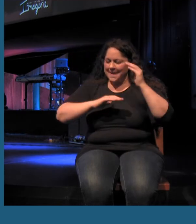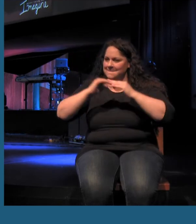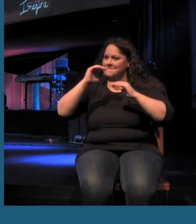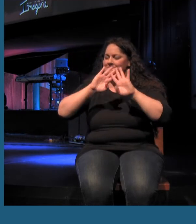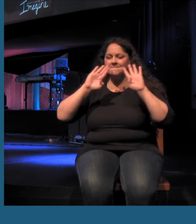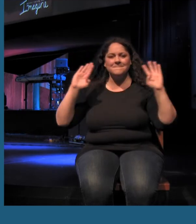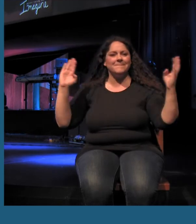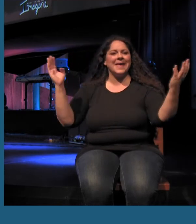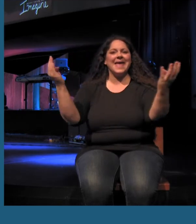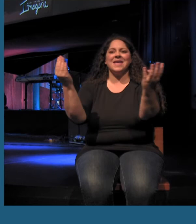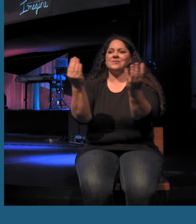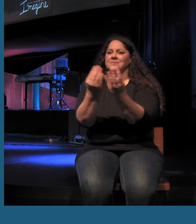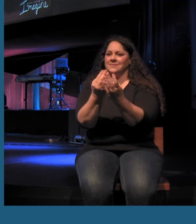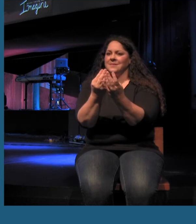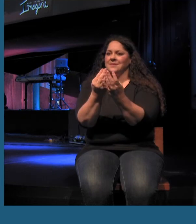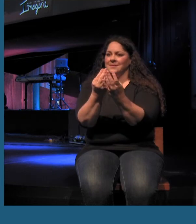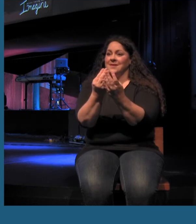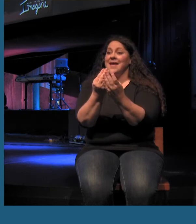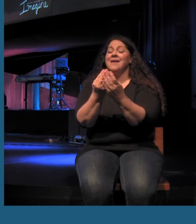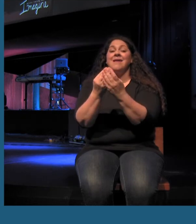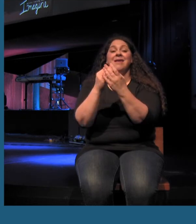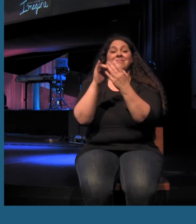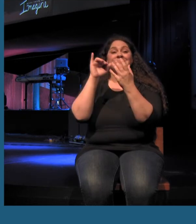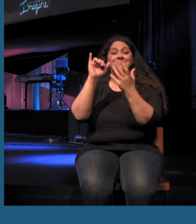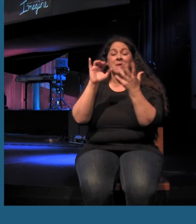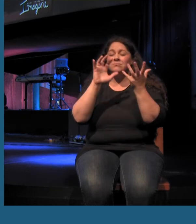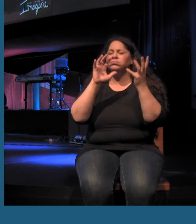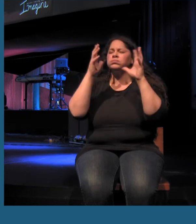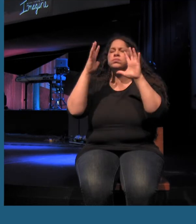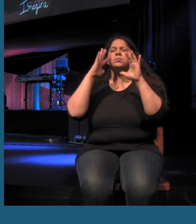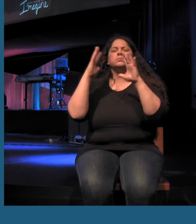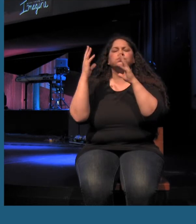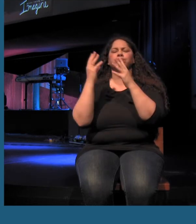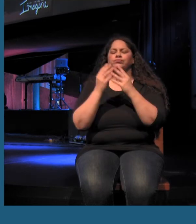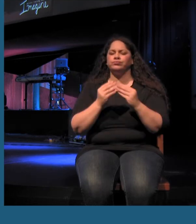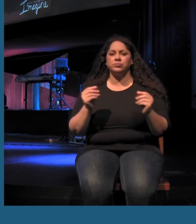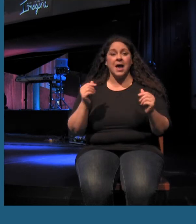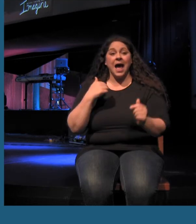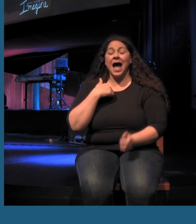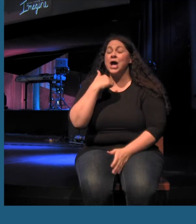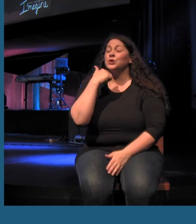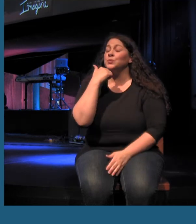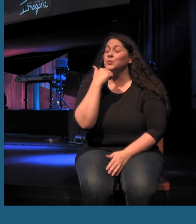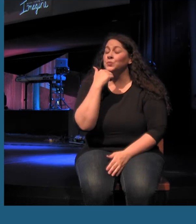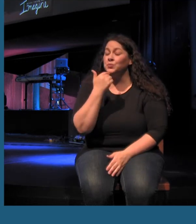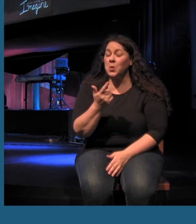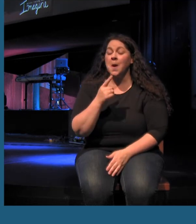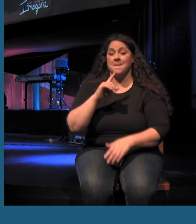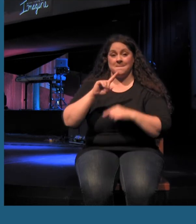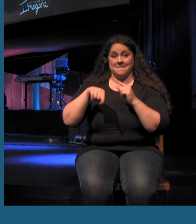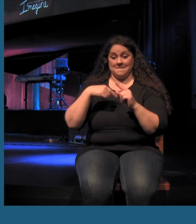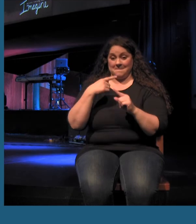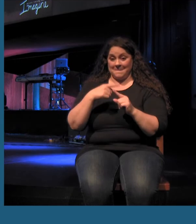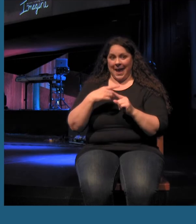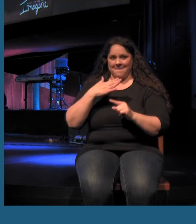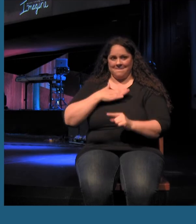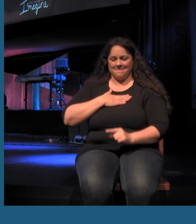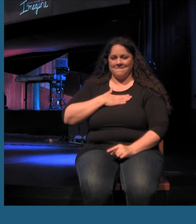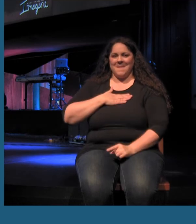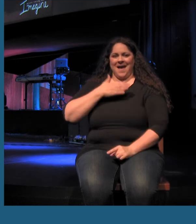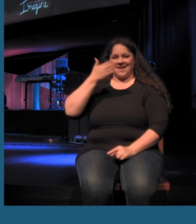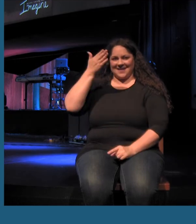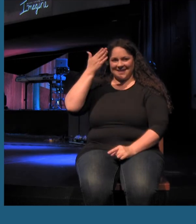no longer be in disgrace. I also told them about the gracious hand of my God on me and what the king had said to